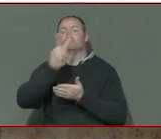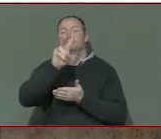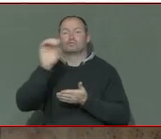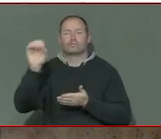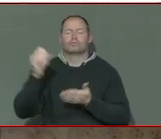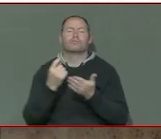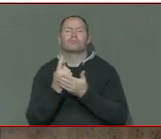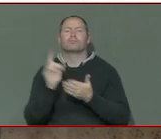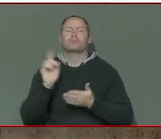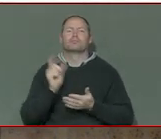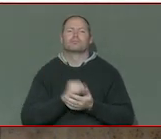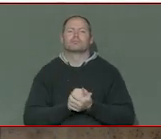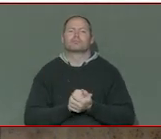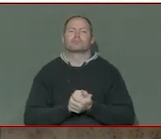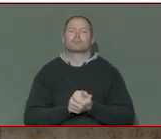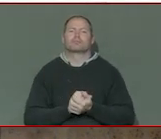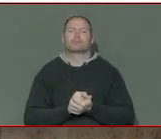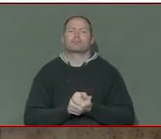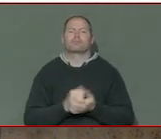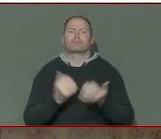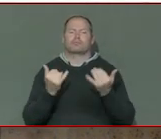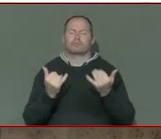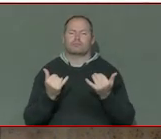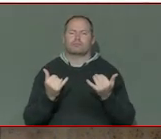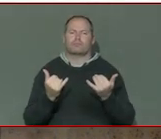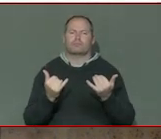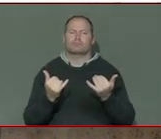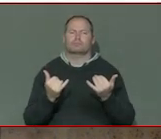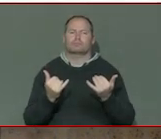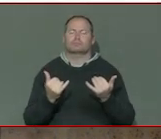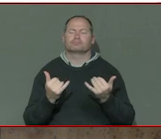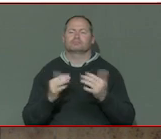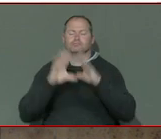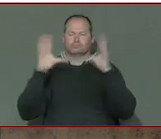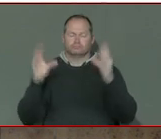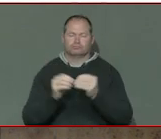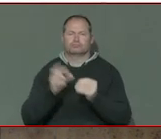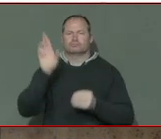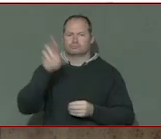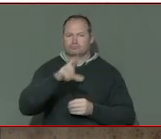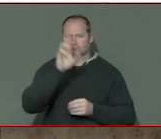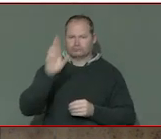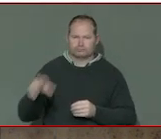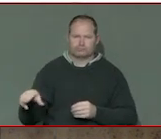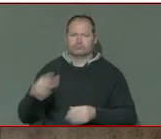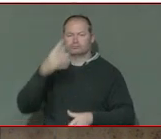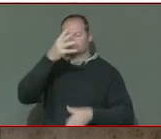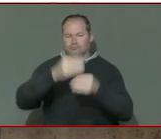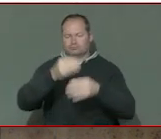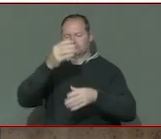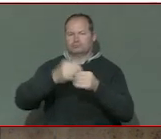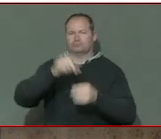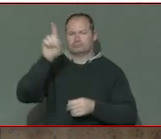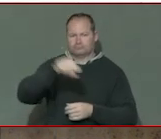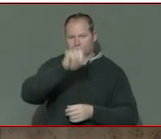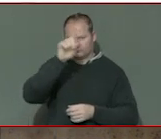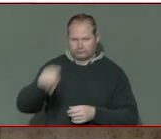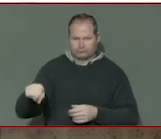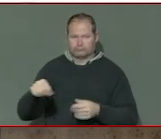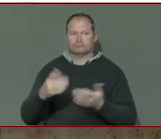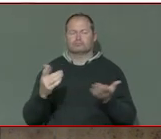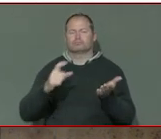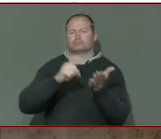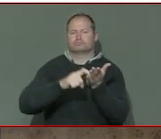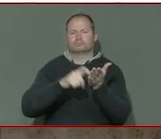it will be both. Am I right? Because my total will be wrong and my debtors ledger will be wrong. So if we take